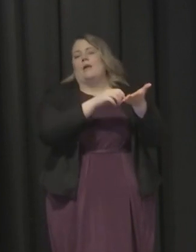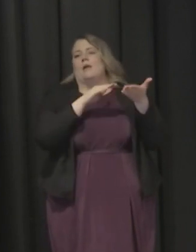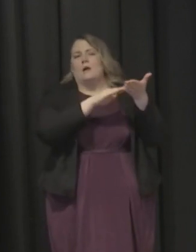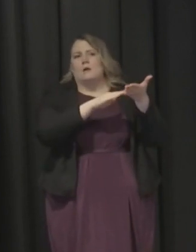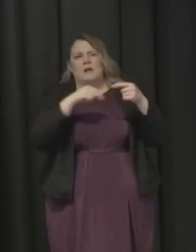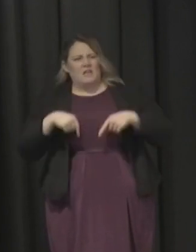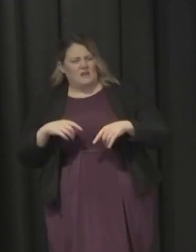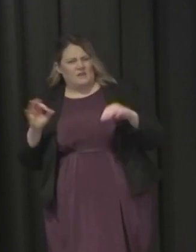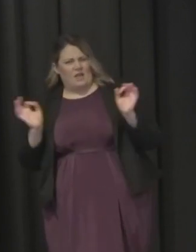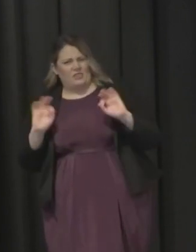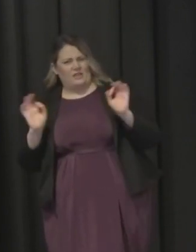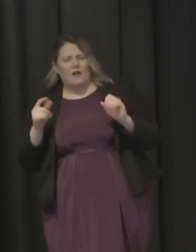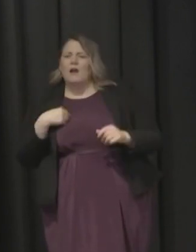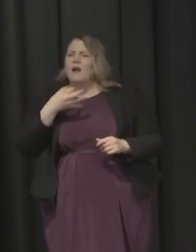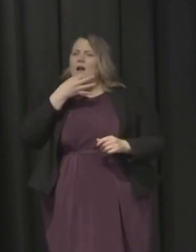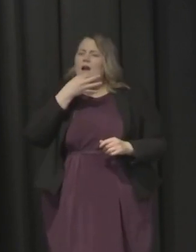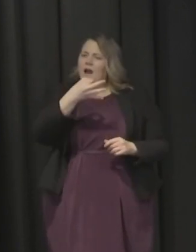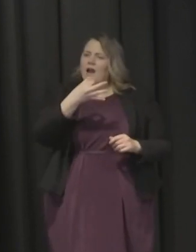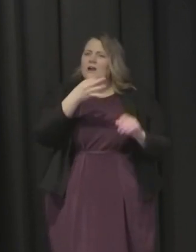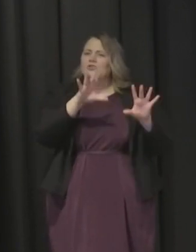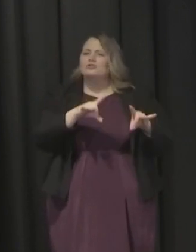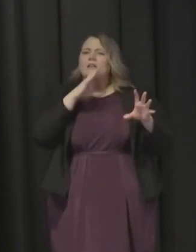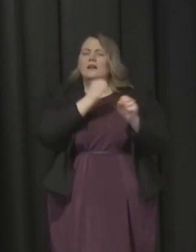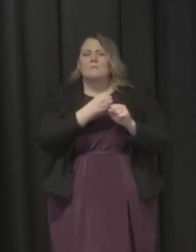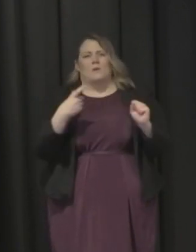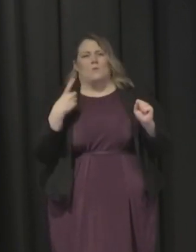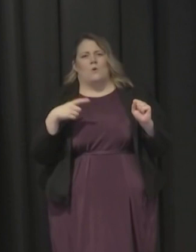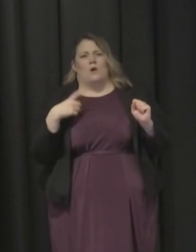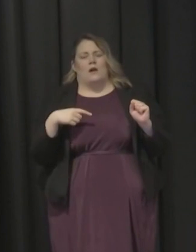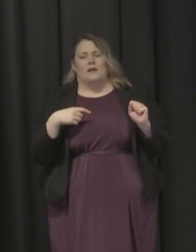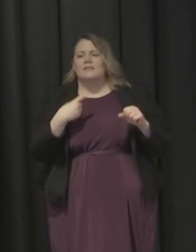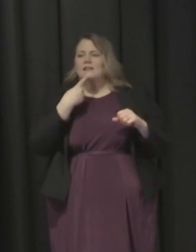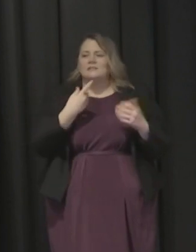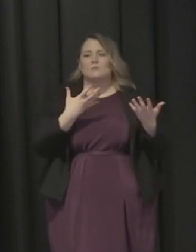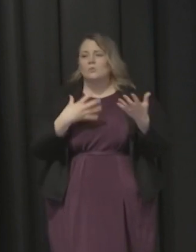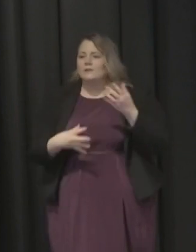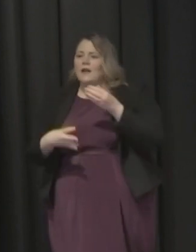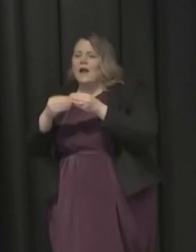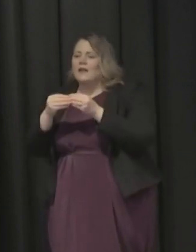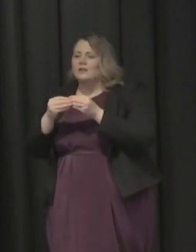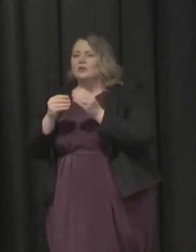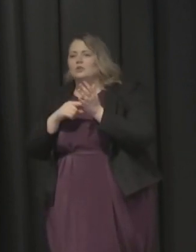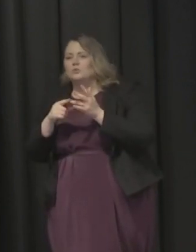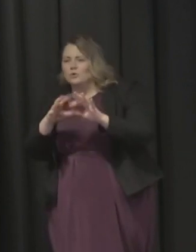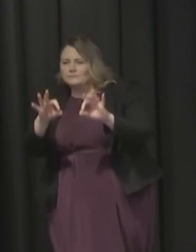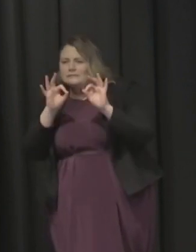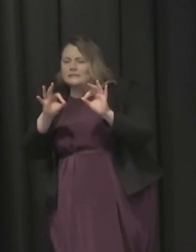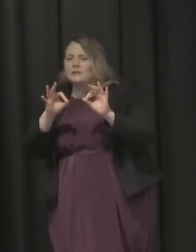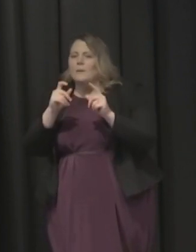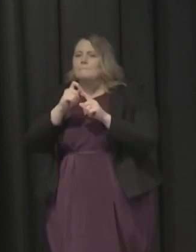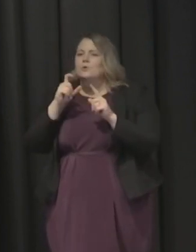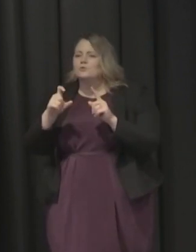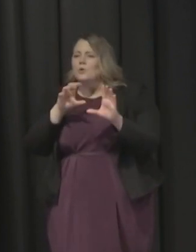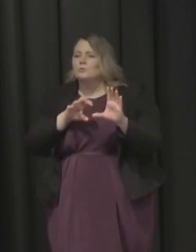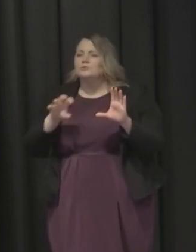have become even more difficult for our healthcare workers and for our community to deal